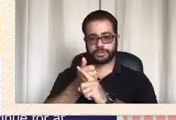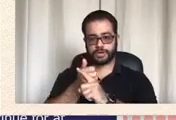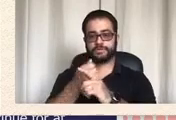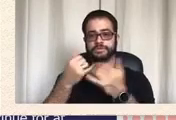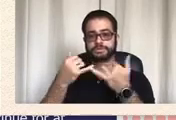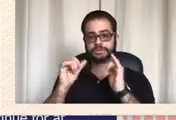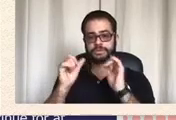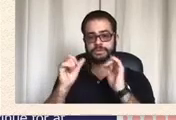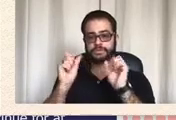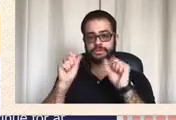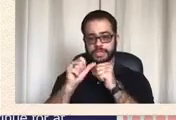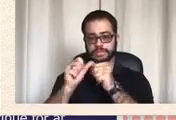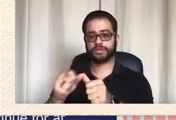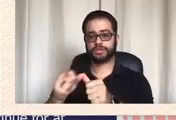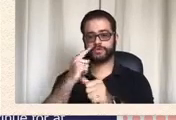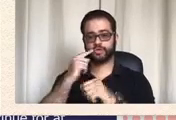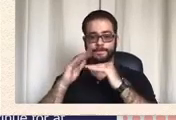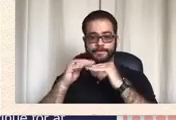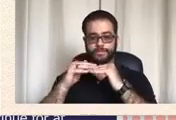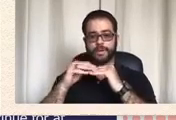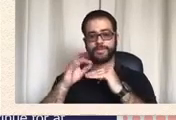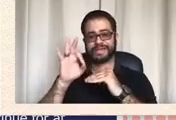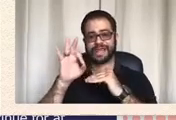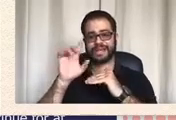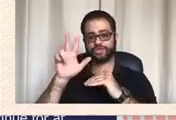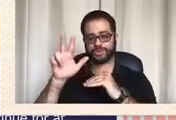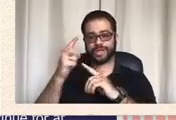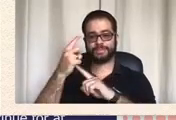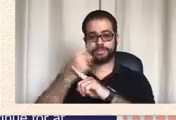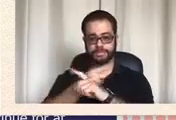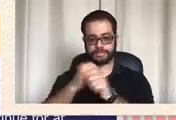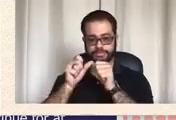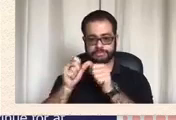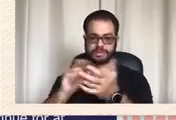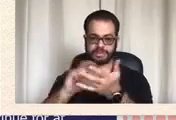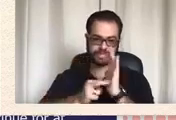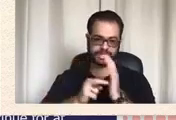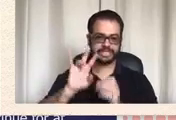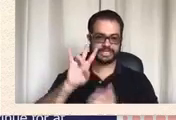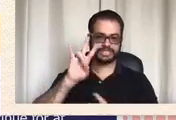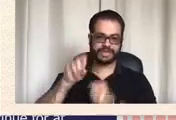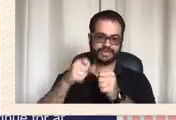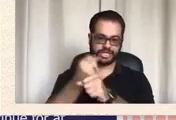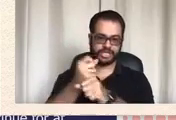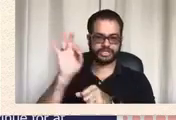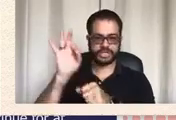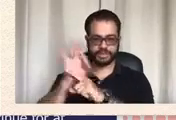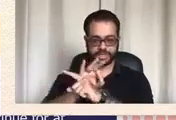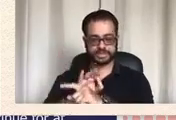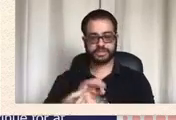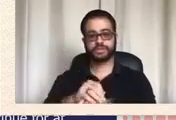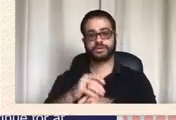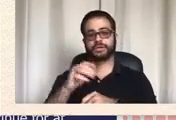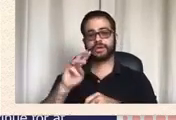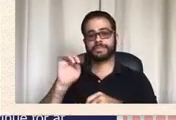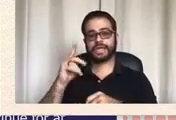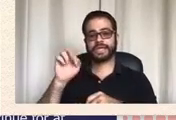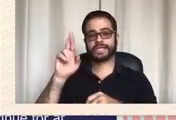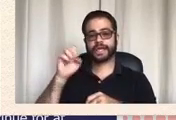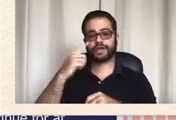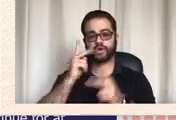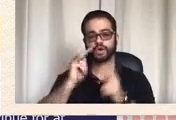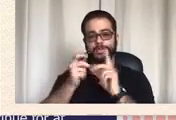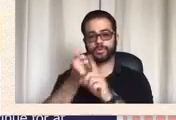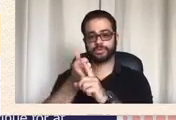93 consecutive months, which is 7 years, 9 months. Medicare for people with disabilities who work, the individuals with disabilities who are